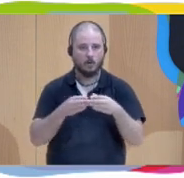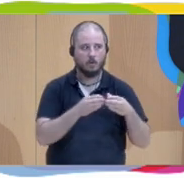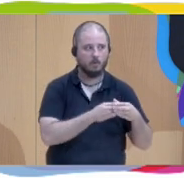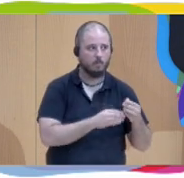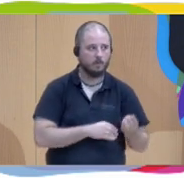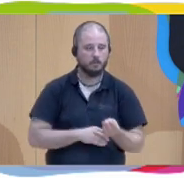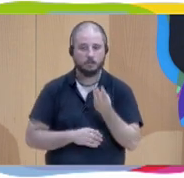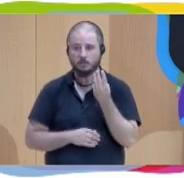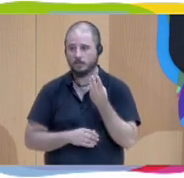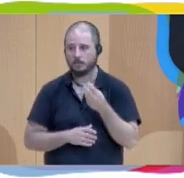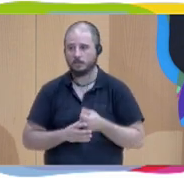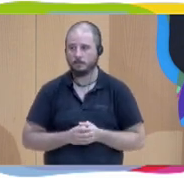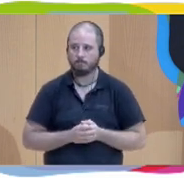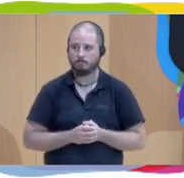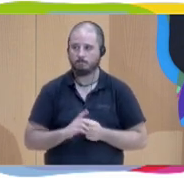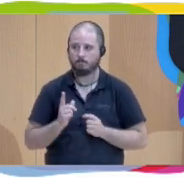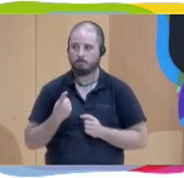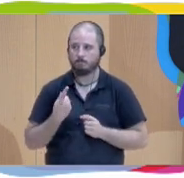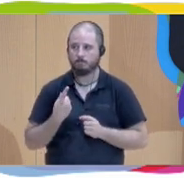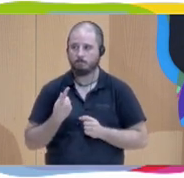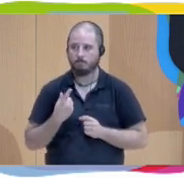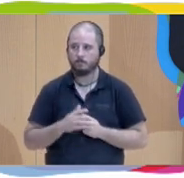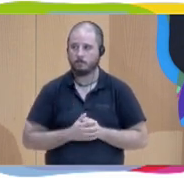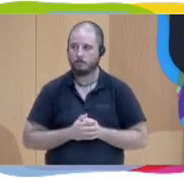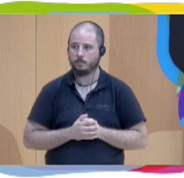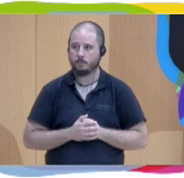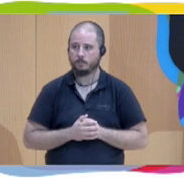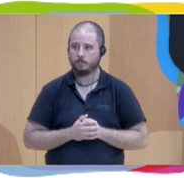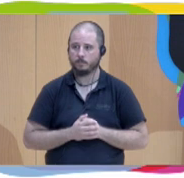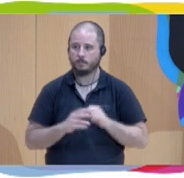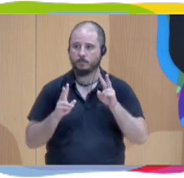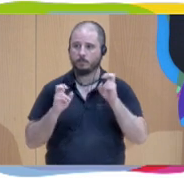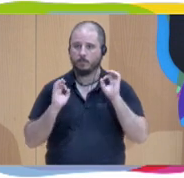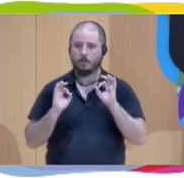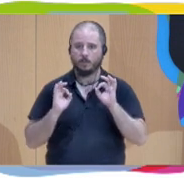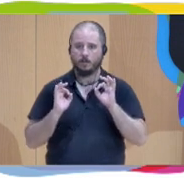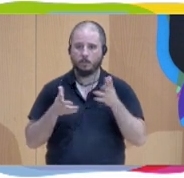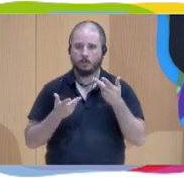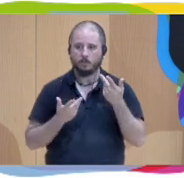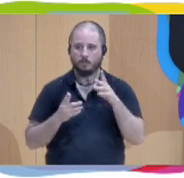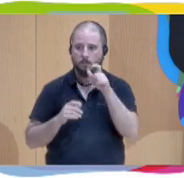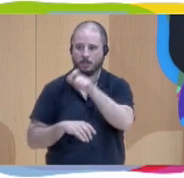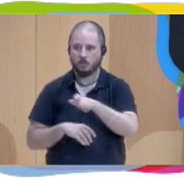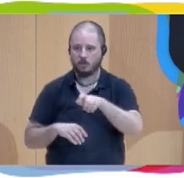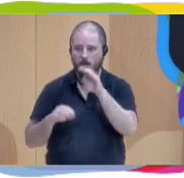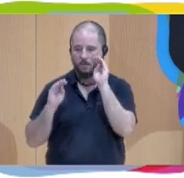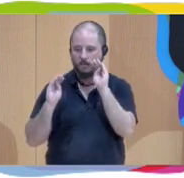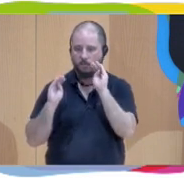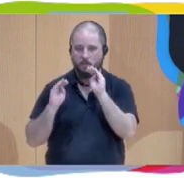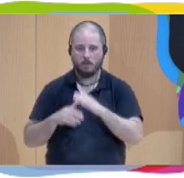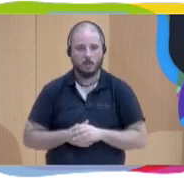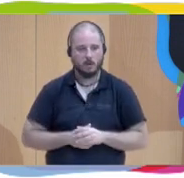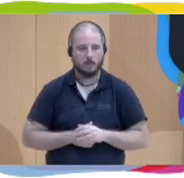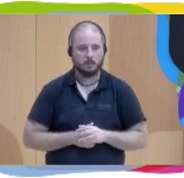First of all, to trainers' professionality, the trainees in all group, they were really